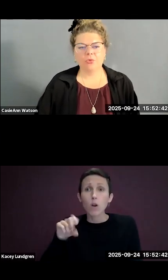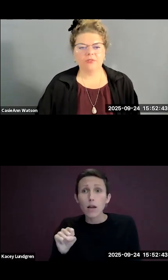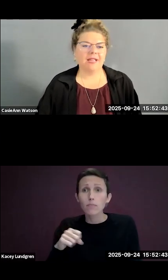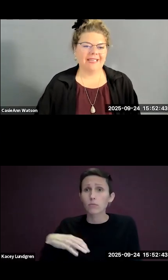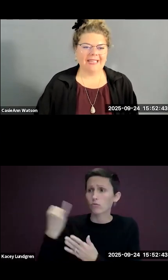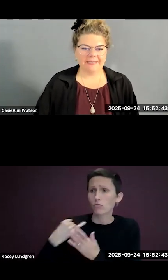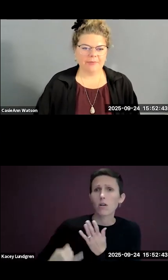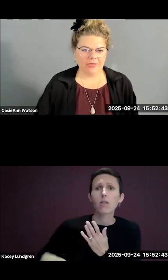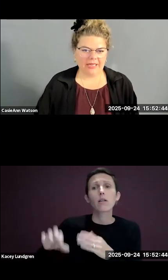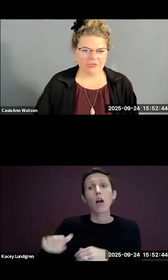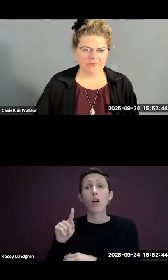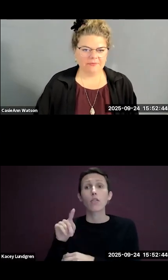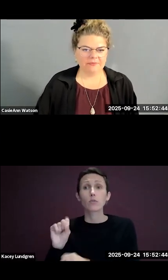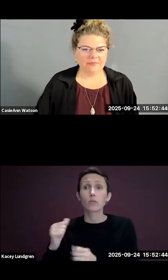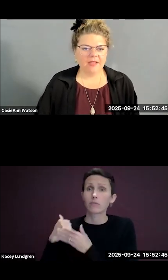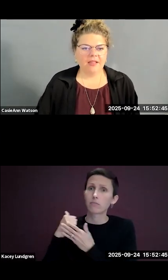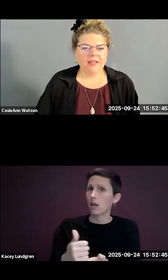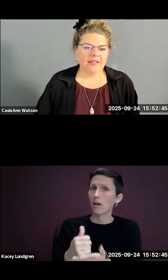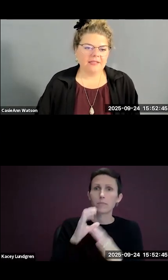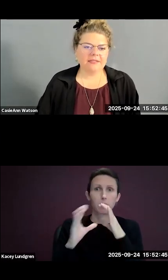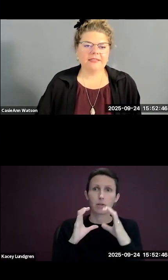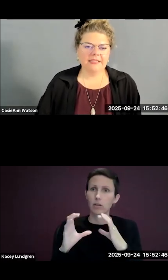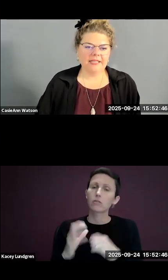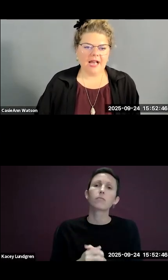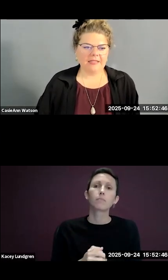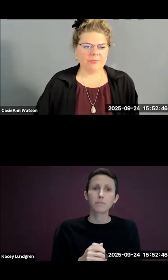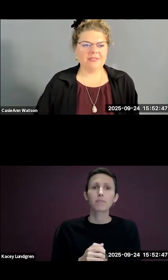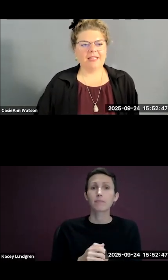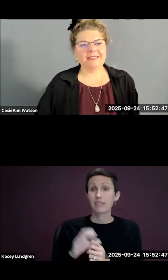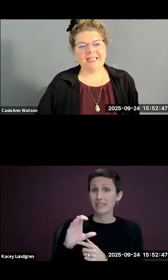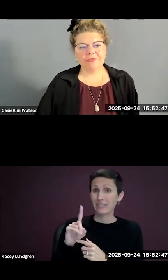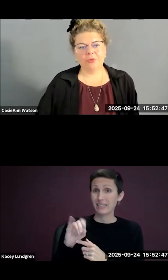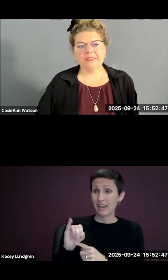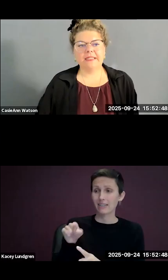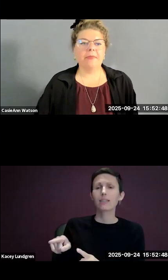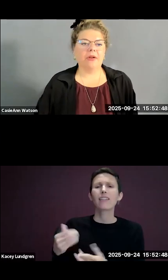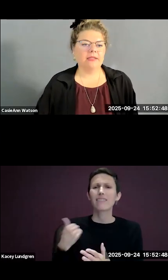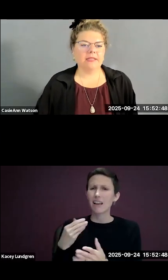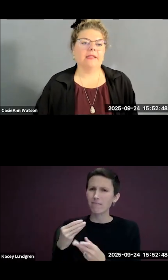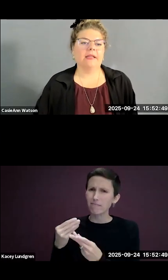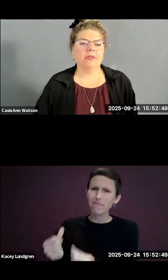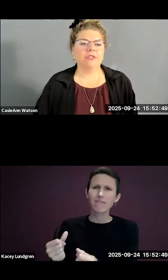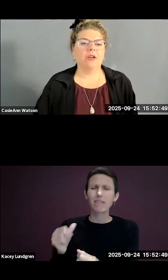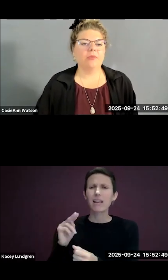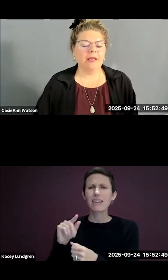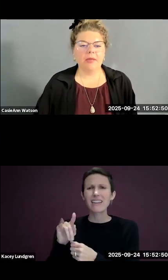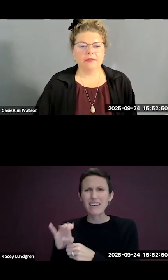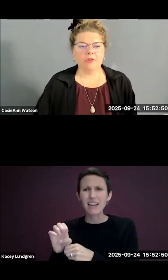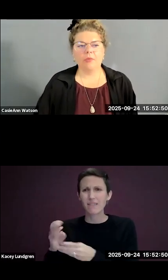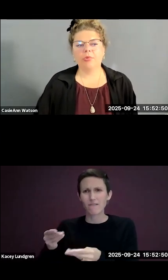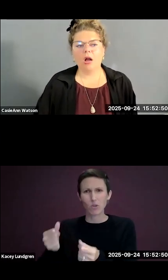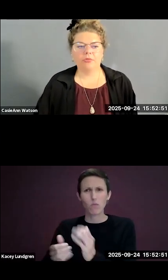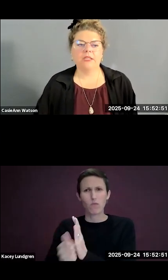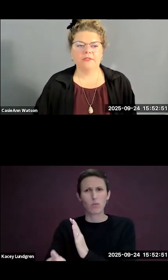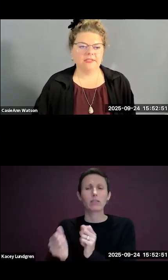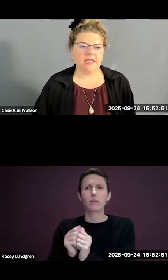drawings, and other tools that enhance communication. These CDIs possess native fluency in American Sign Language and are